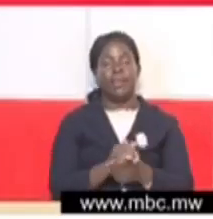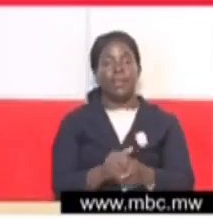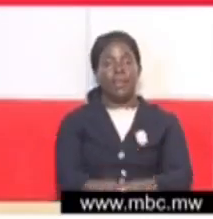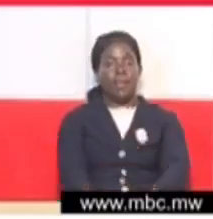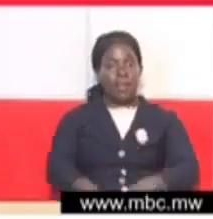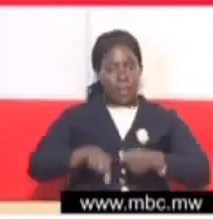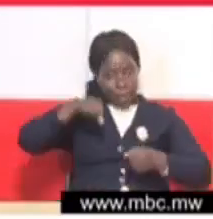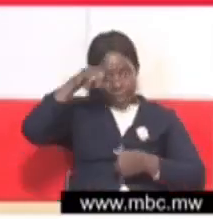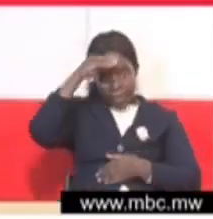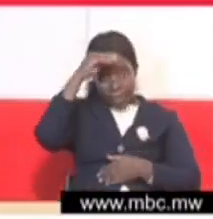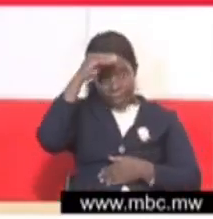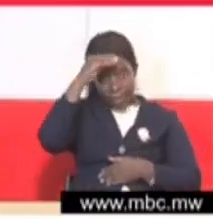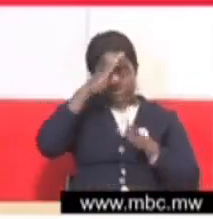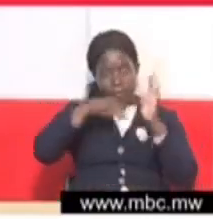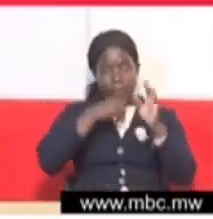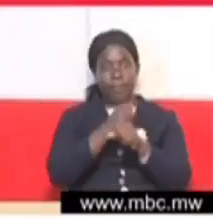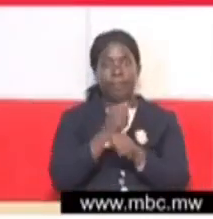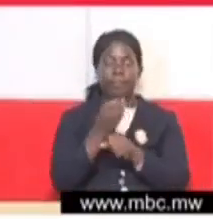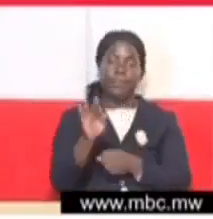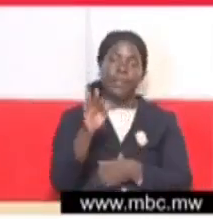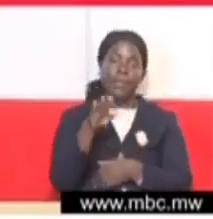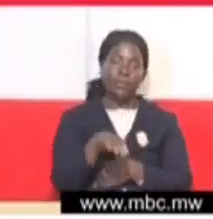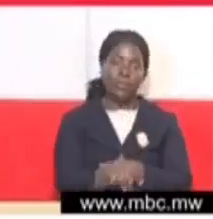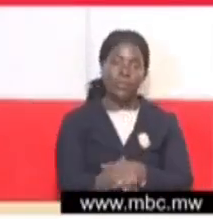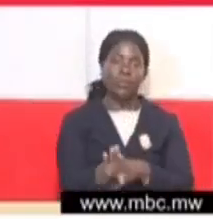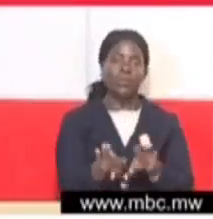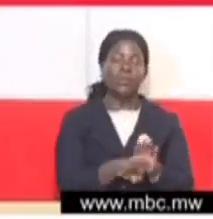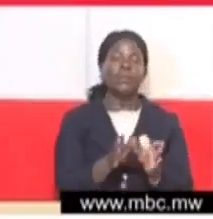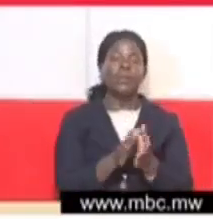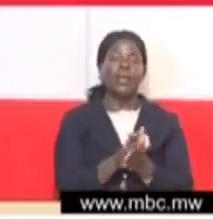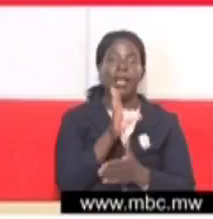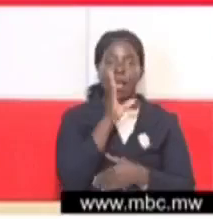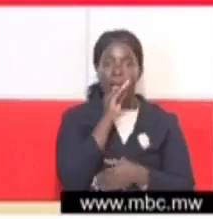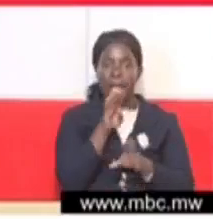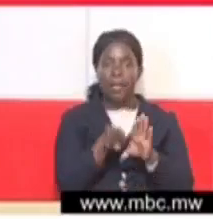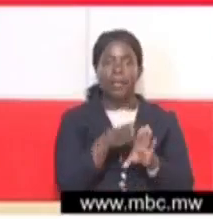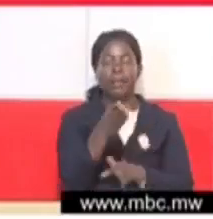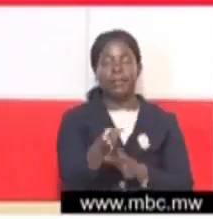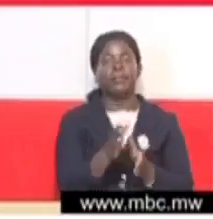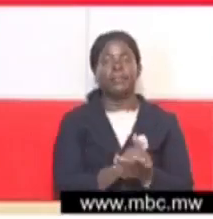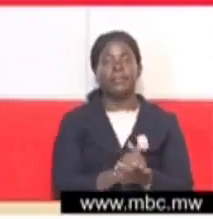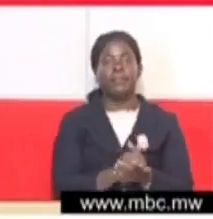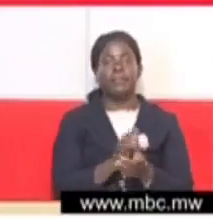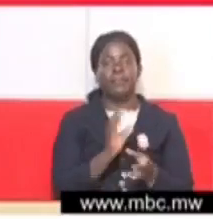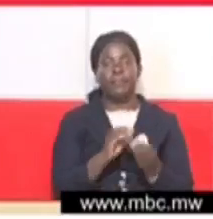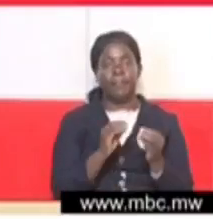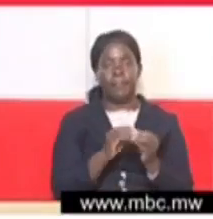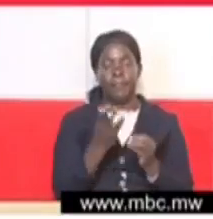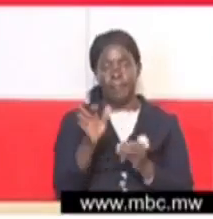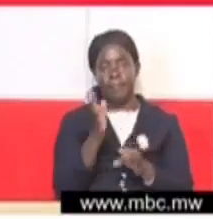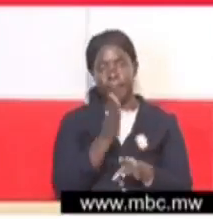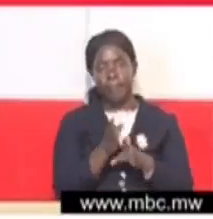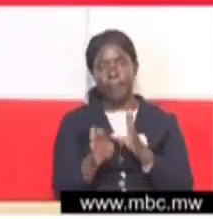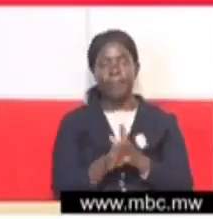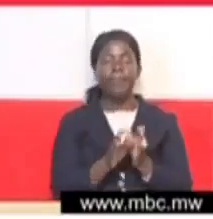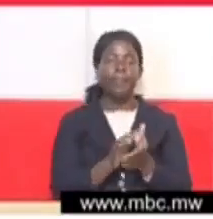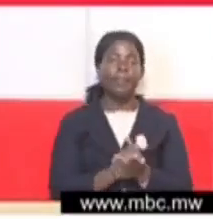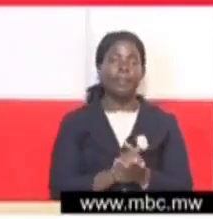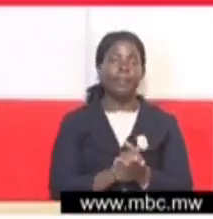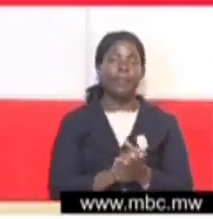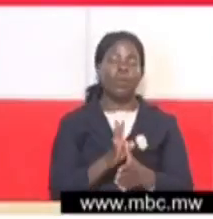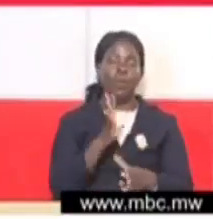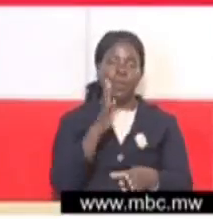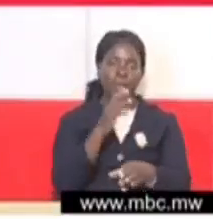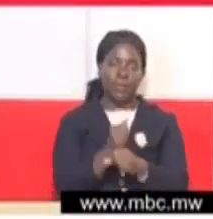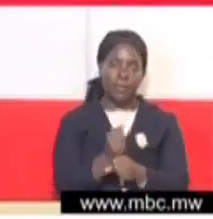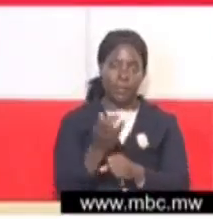Education Officer for Mzuzu City, Boston Nkoma, made the remarks when Kinder Not Hilfe, a German-based